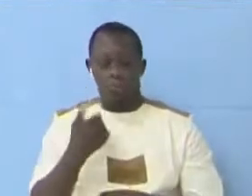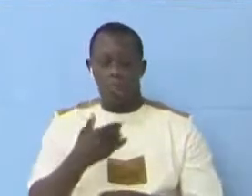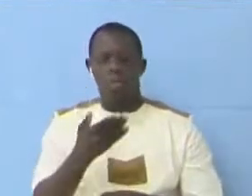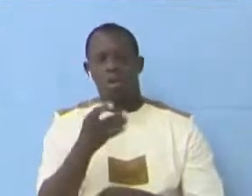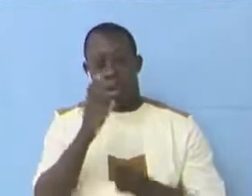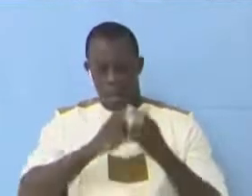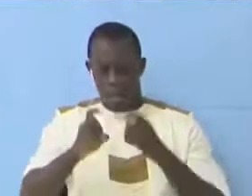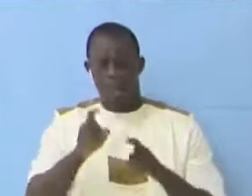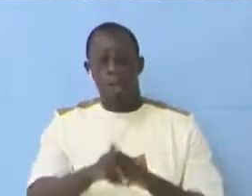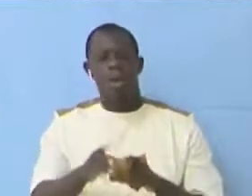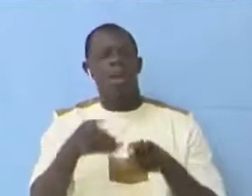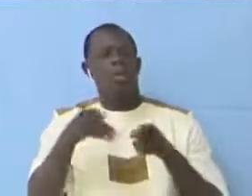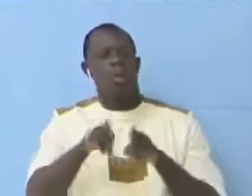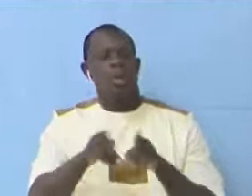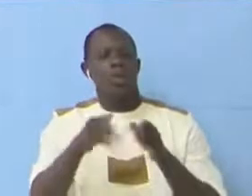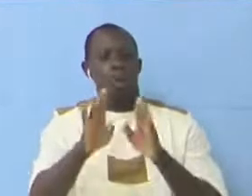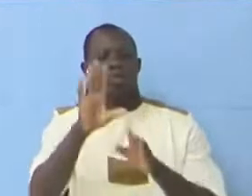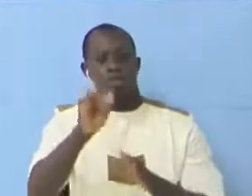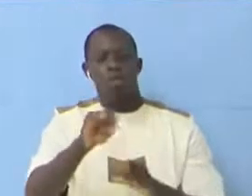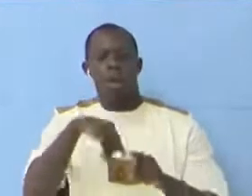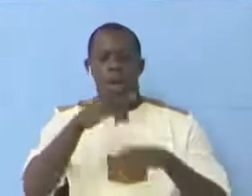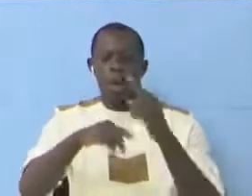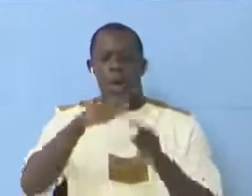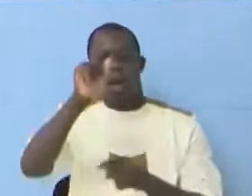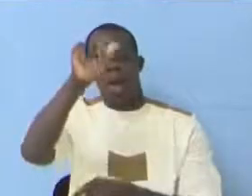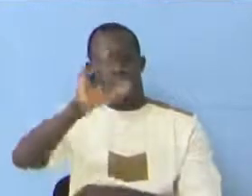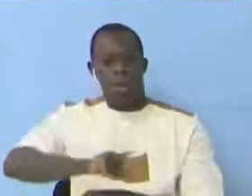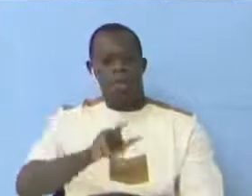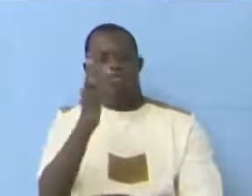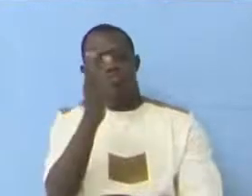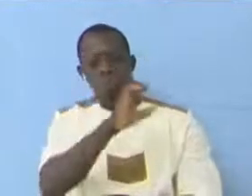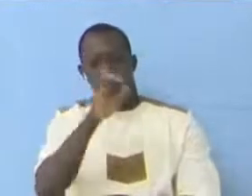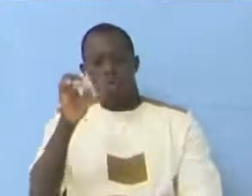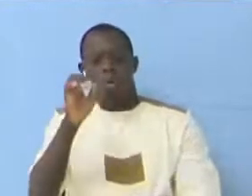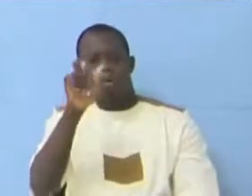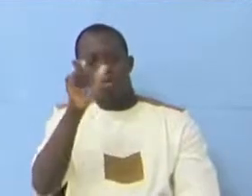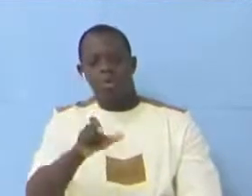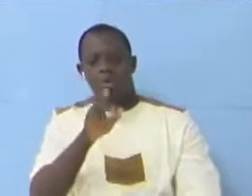Just as we did them for the April 2000 victims.